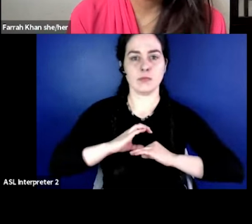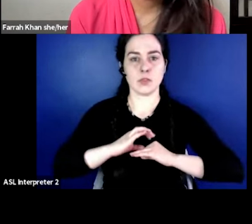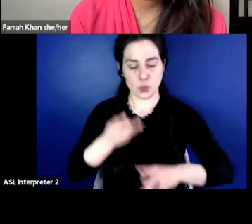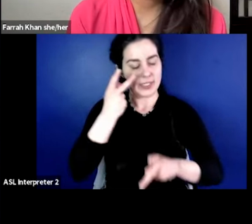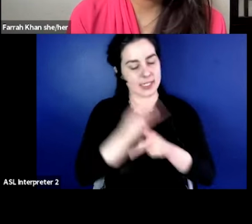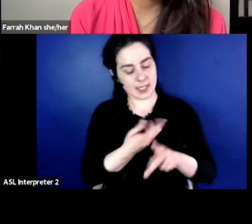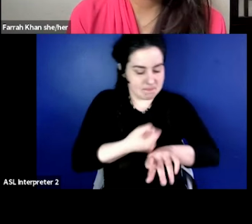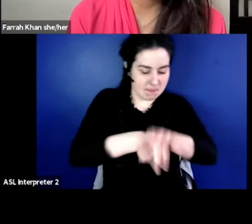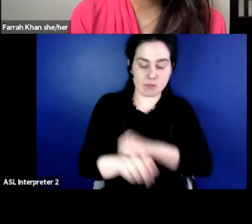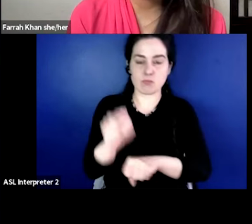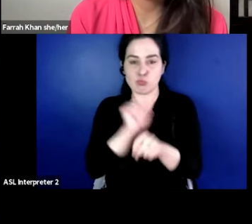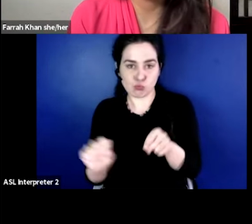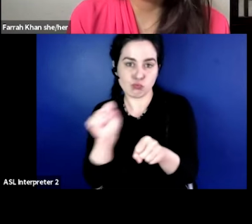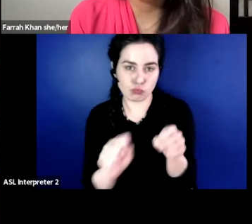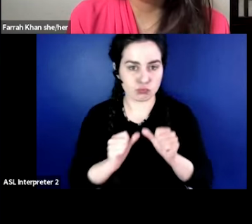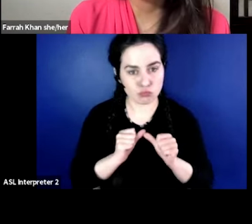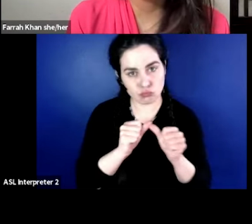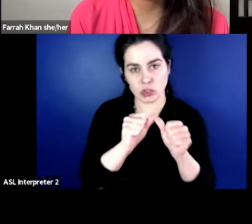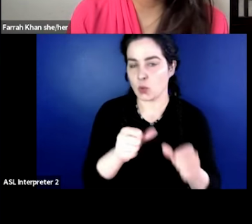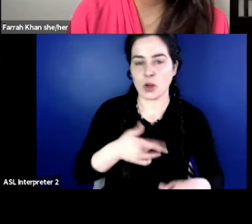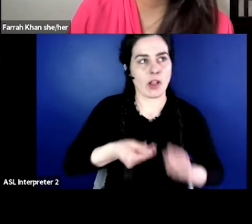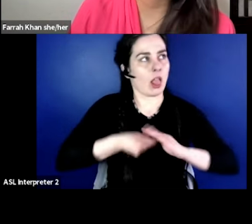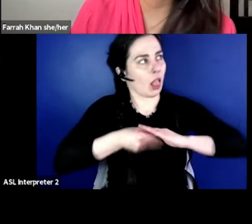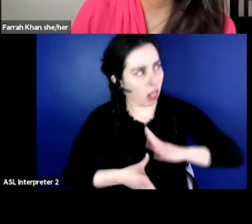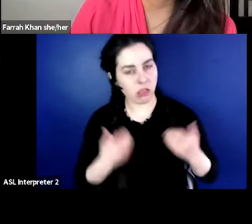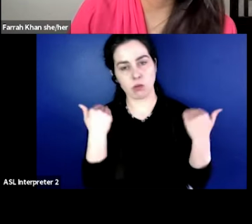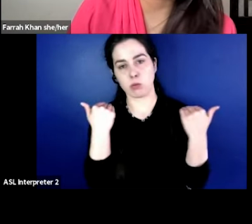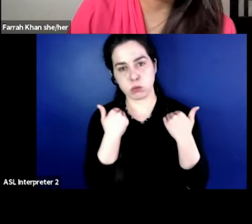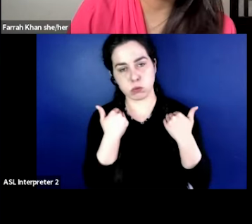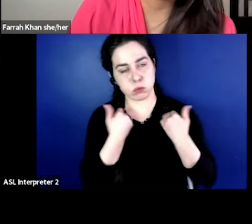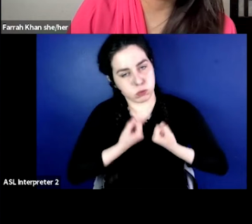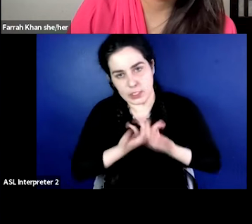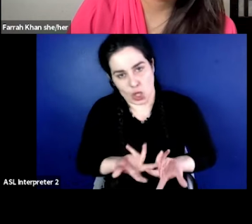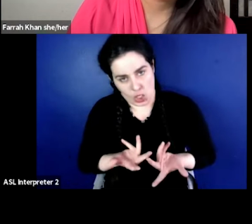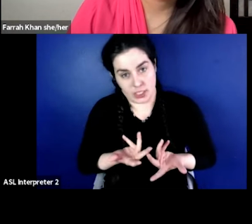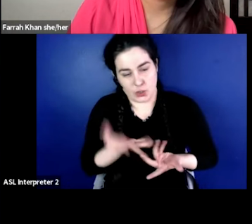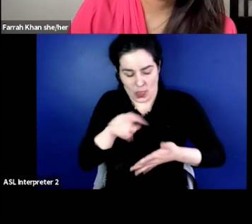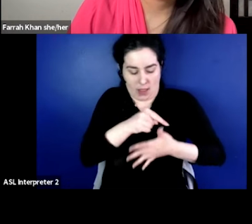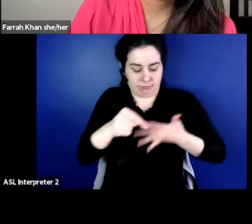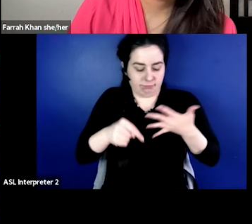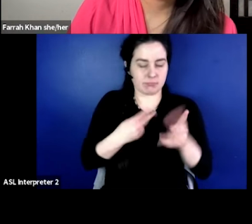push in a way that doesn't leave us burnt out? And so those are the kind of conversations that we're having.